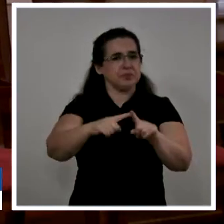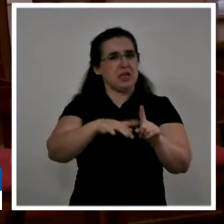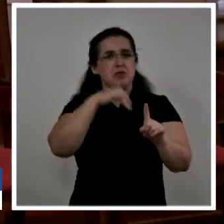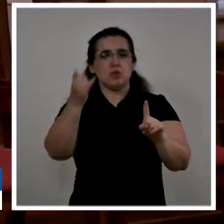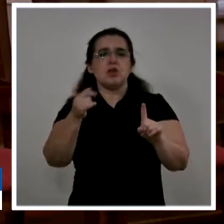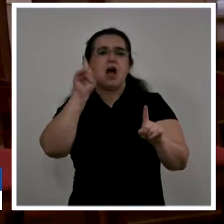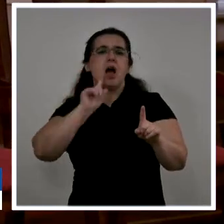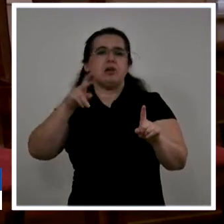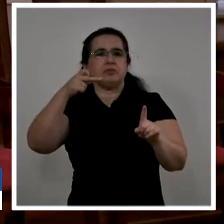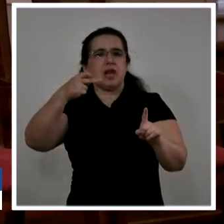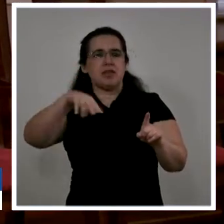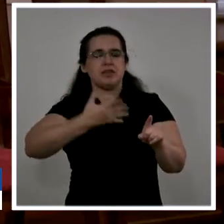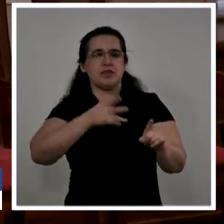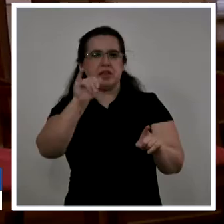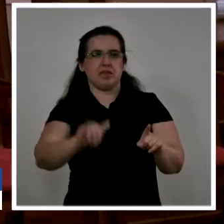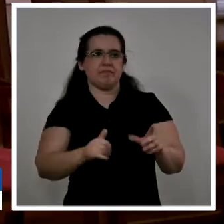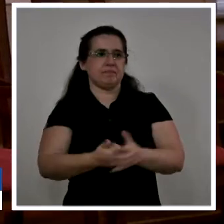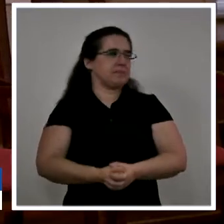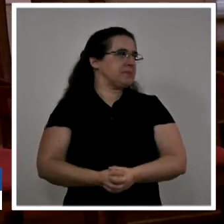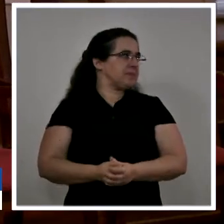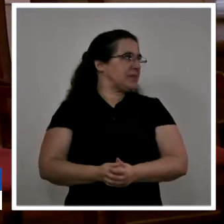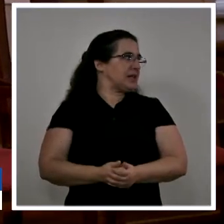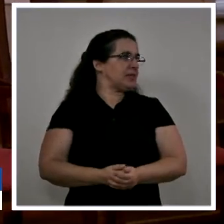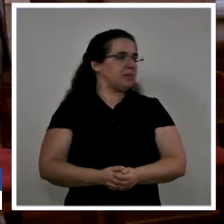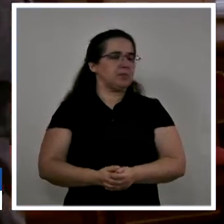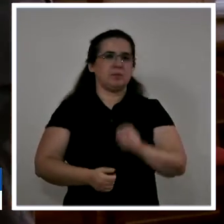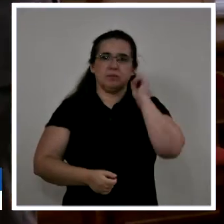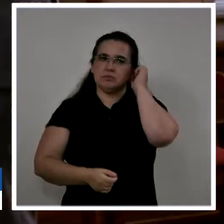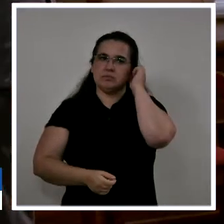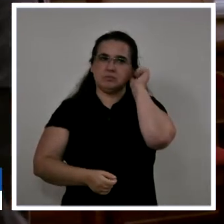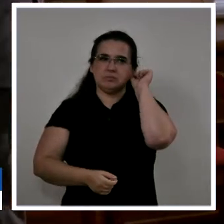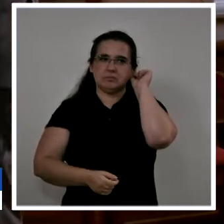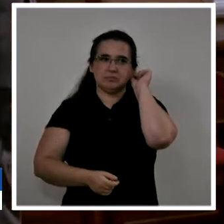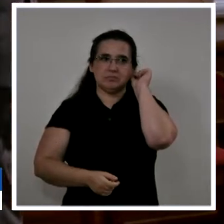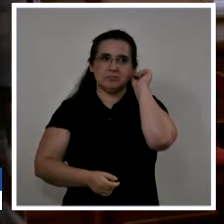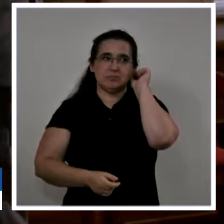Andy. Okay, let's see if we're off to the races.